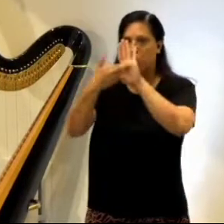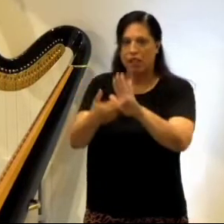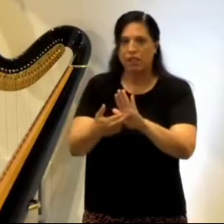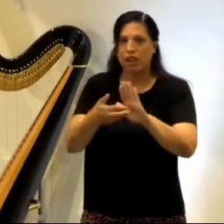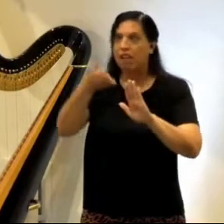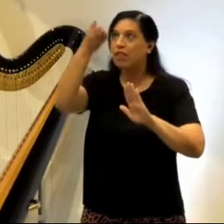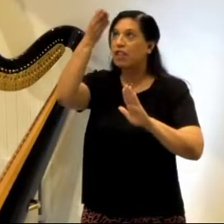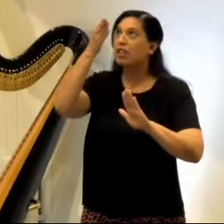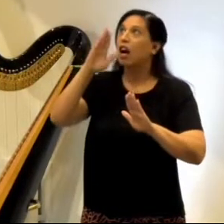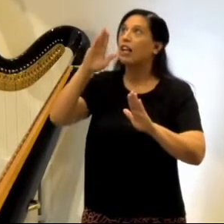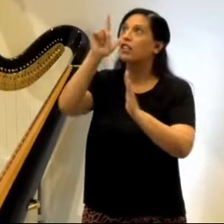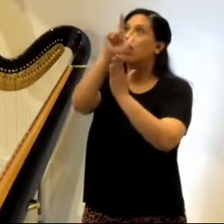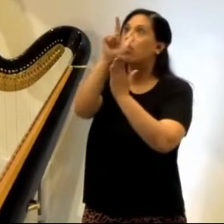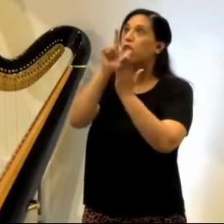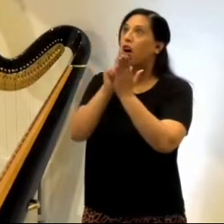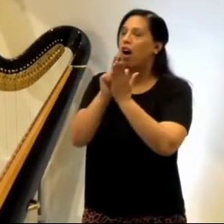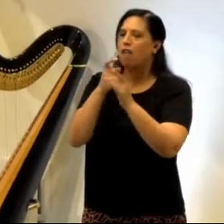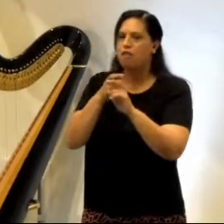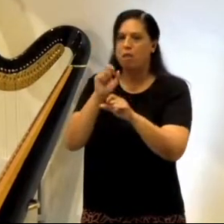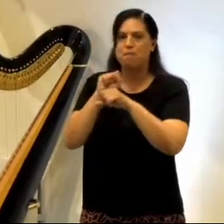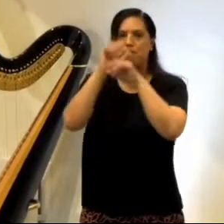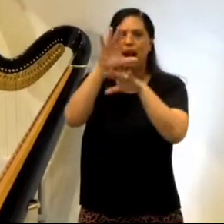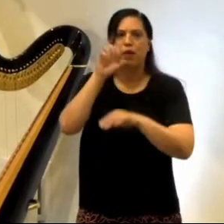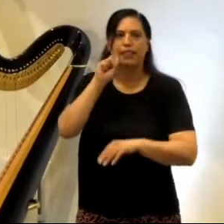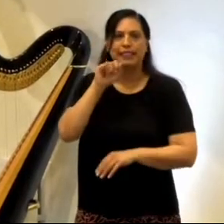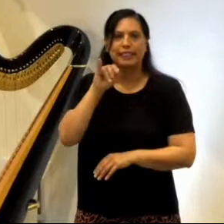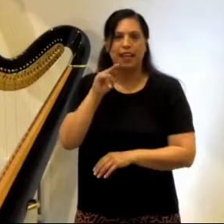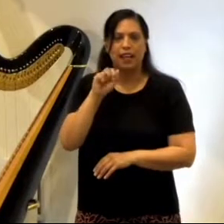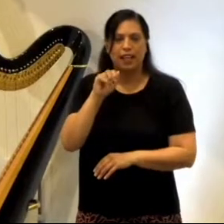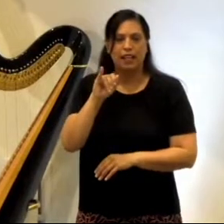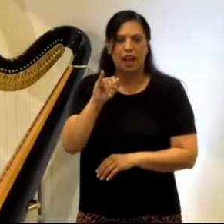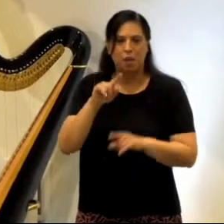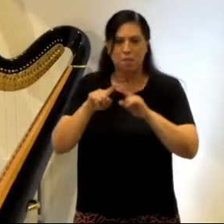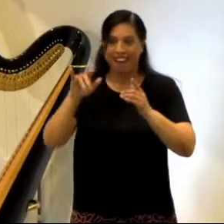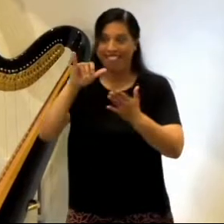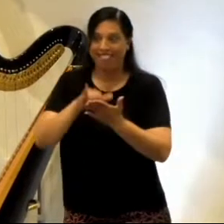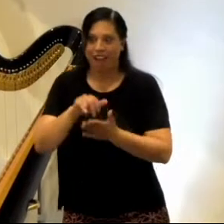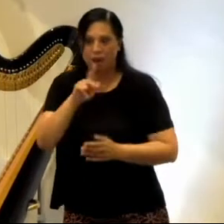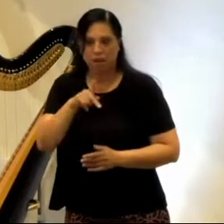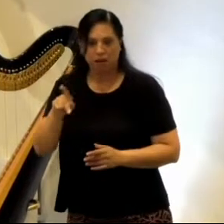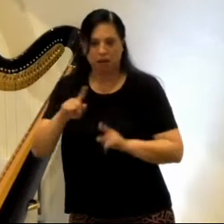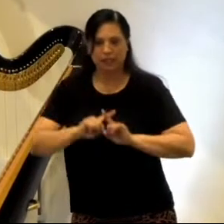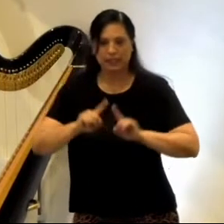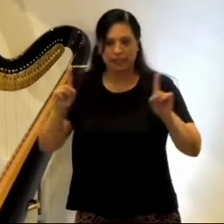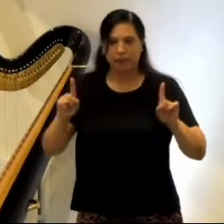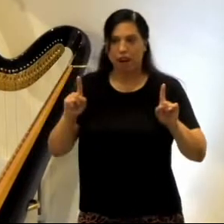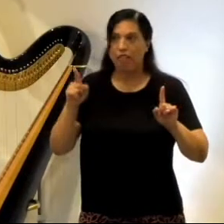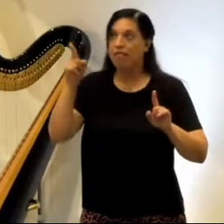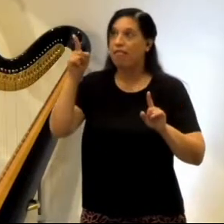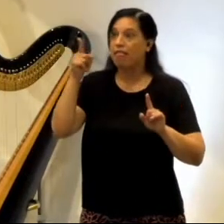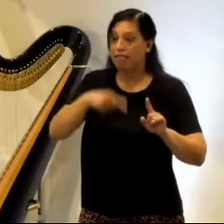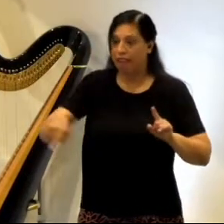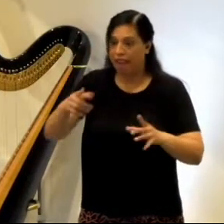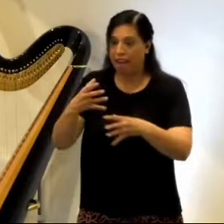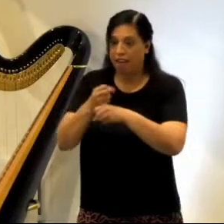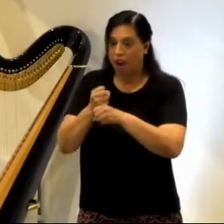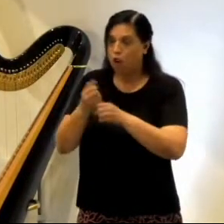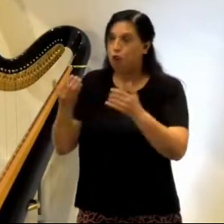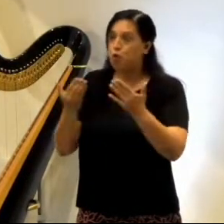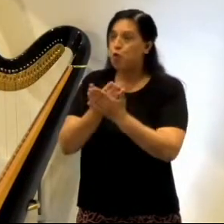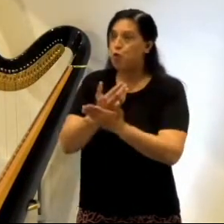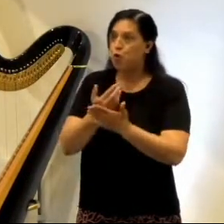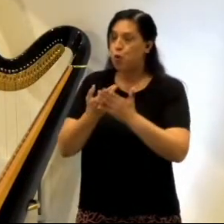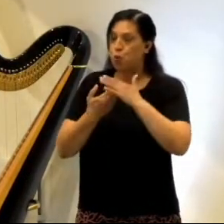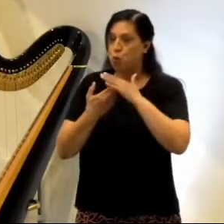Mount Sinai. But that Pentecost was different. They received a new revelation from God. And when they heard that good news